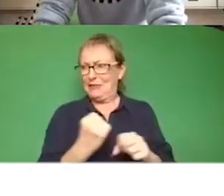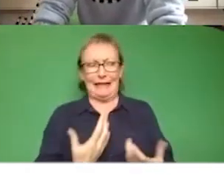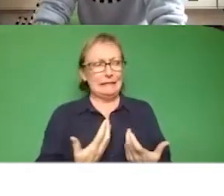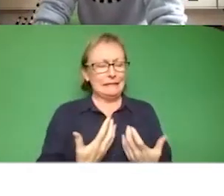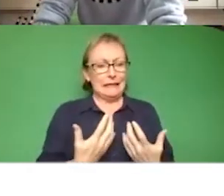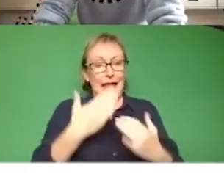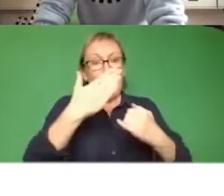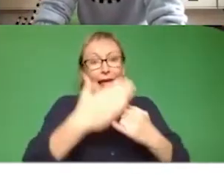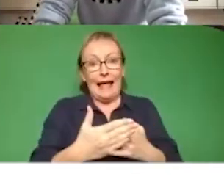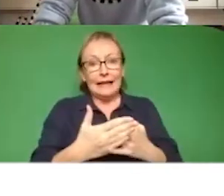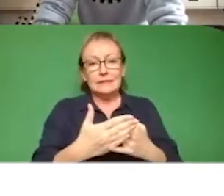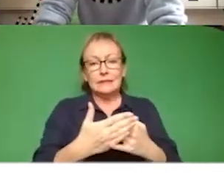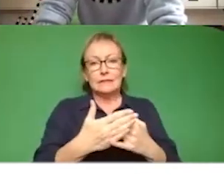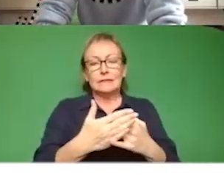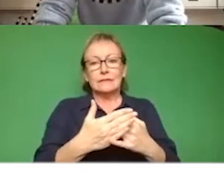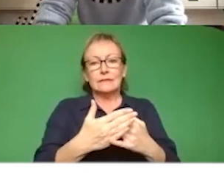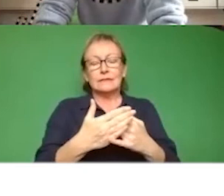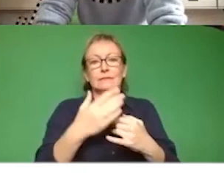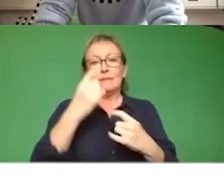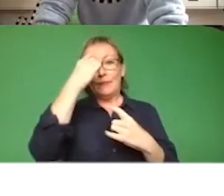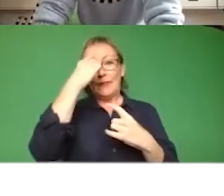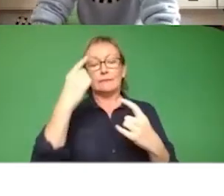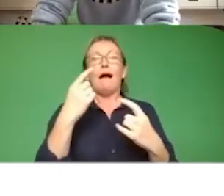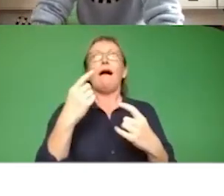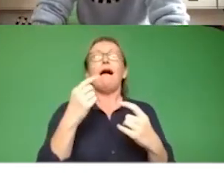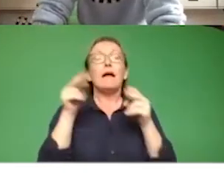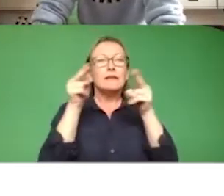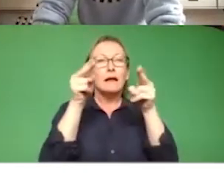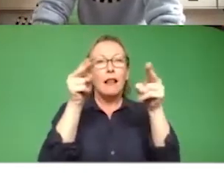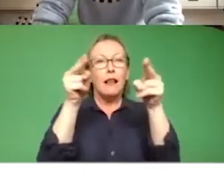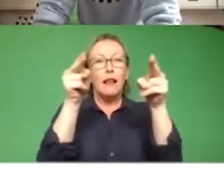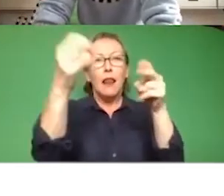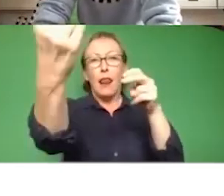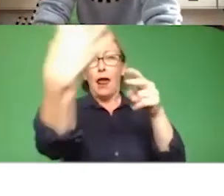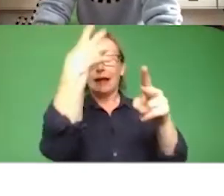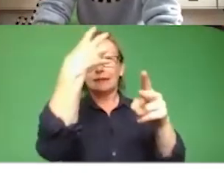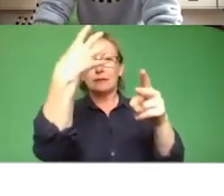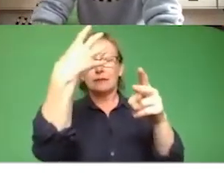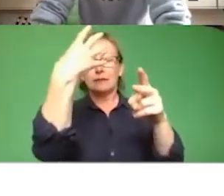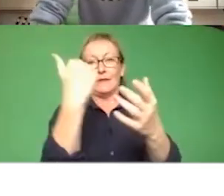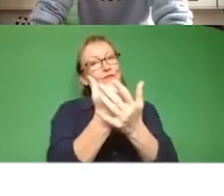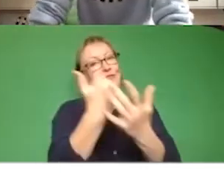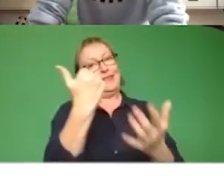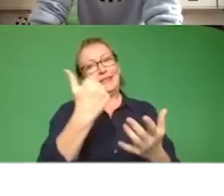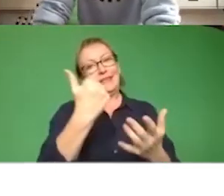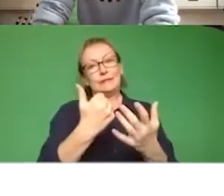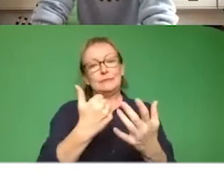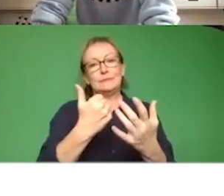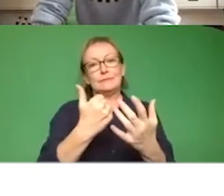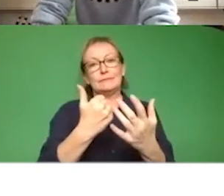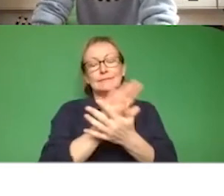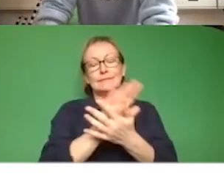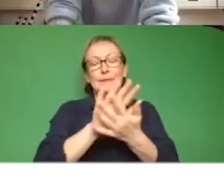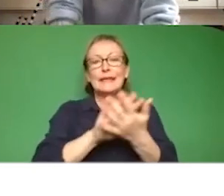it's just you see the, you know, light at the end of the tunnel, and it all comes together, and it's just great. You know? And then you're able to share that with everybody,